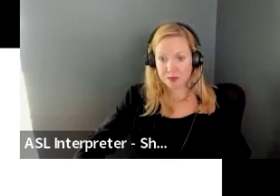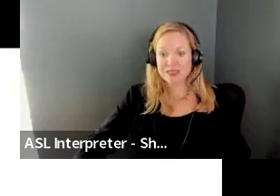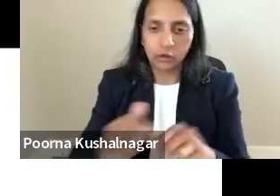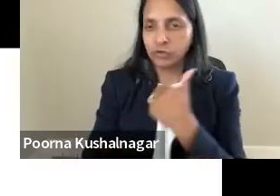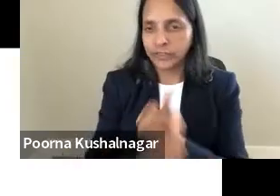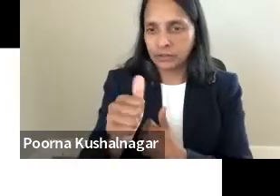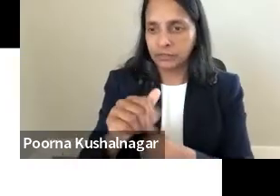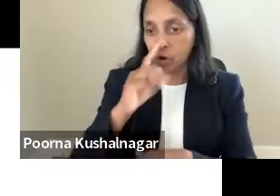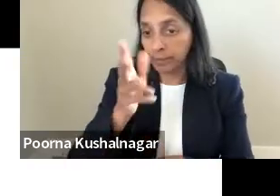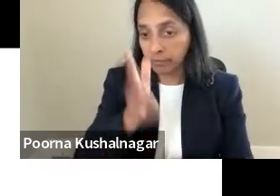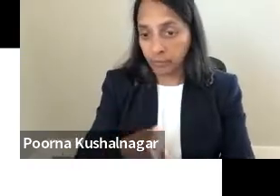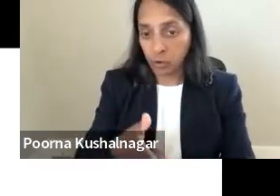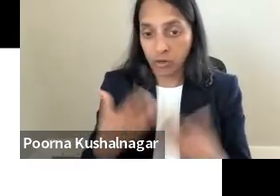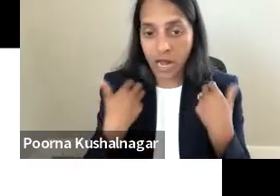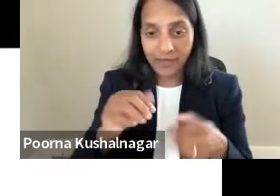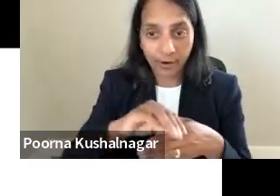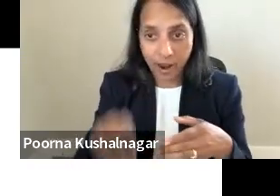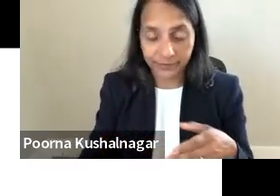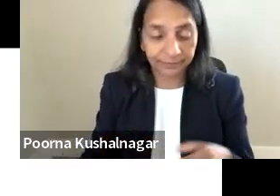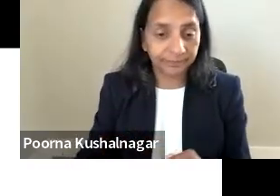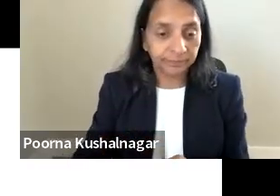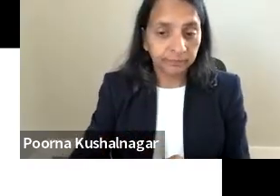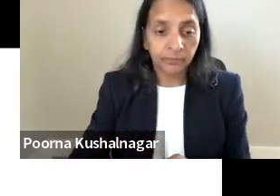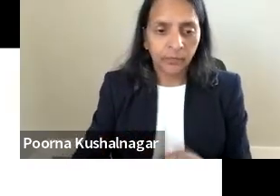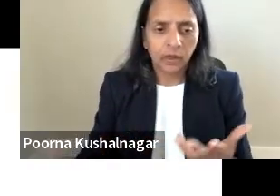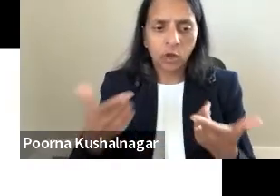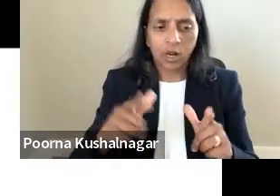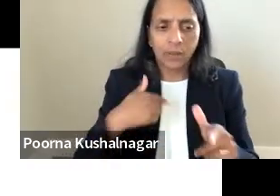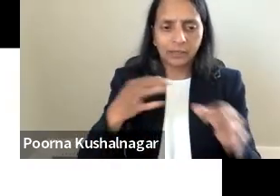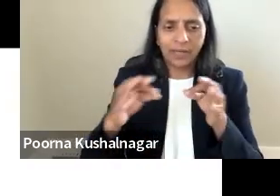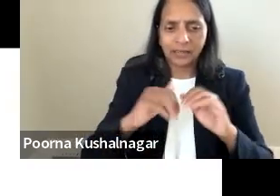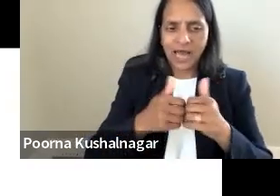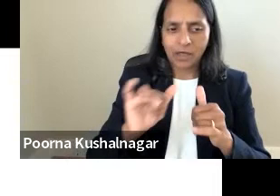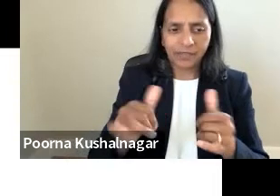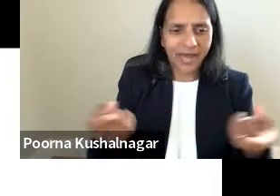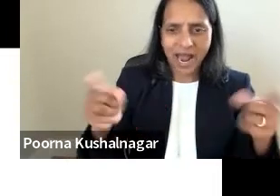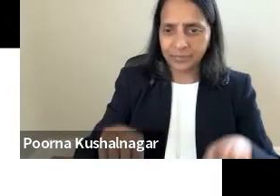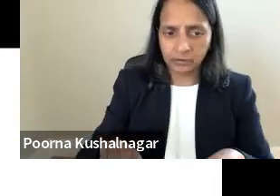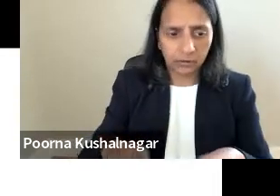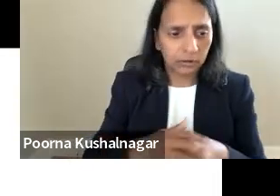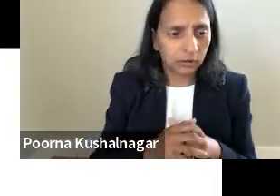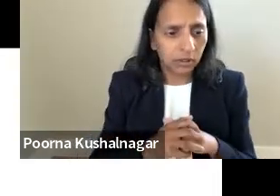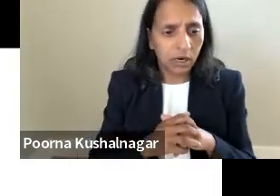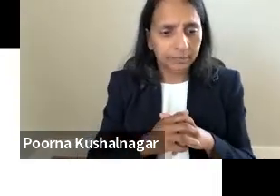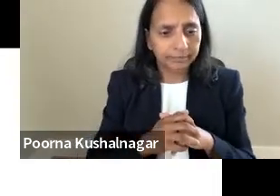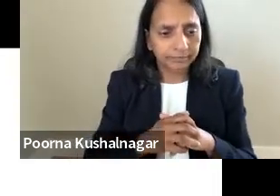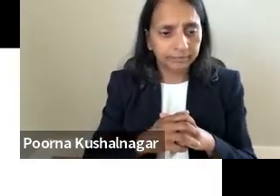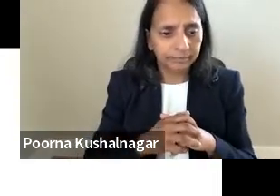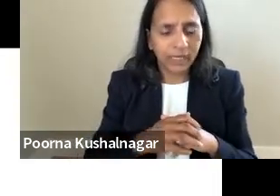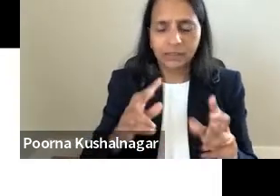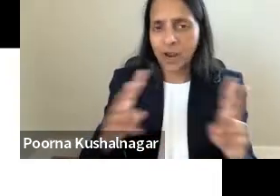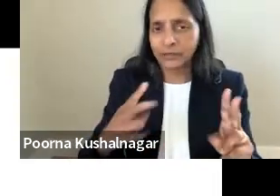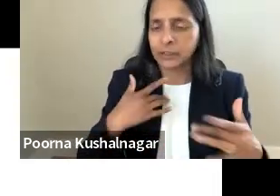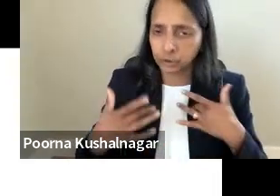findings, some serious impacts on poor health outcomes. So first, let me explain how this happens.